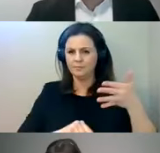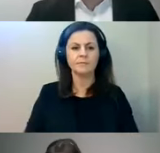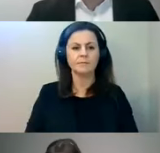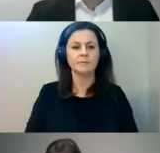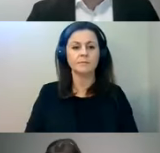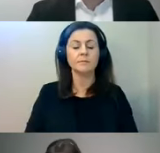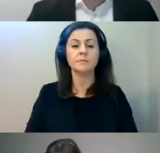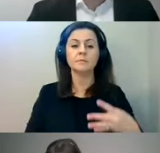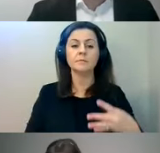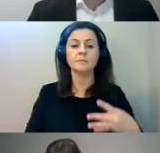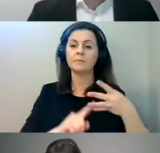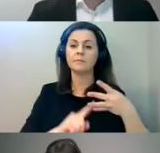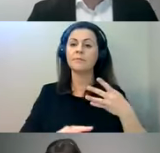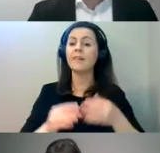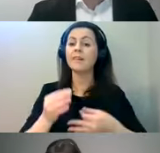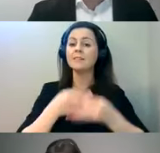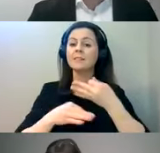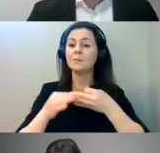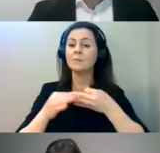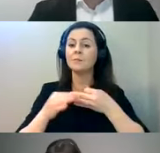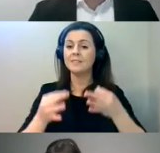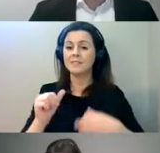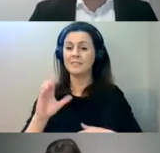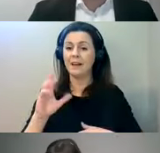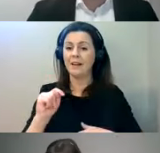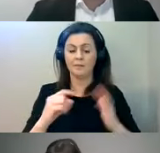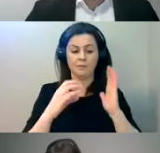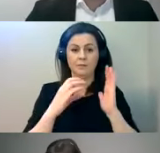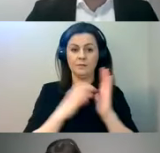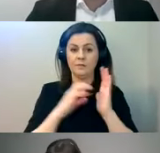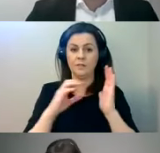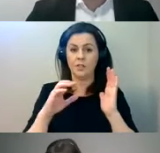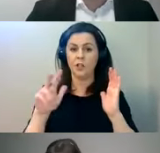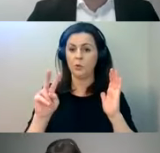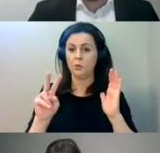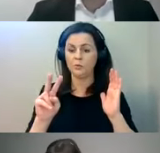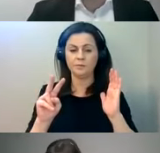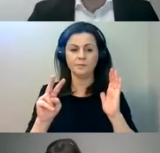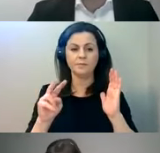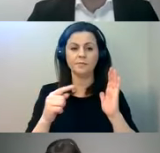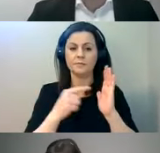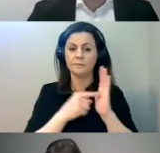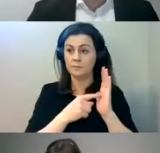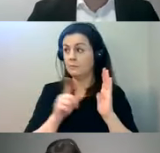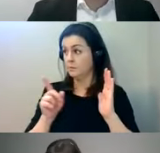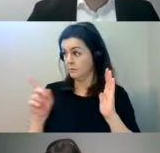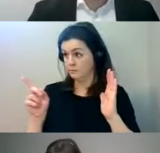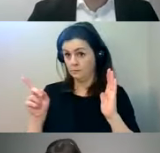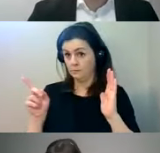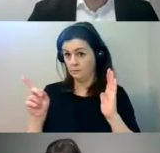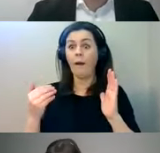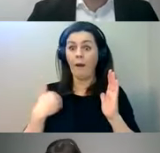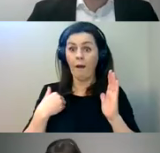by Section 33 of the Substitute Decisions Act to determine whether the grantor has a will or not. And if